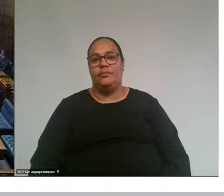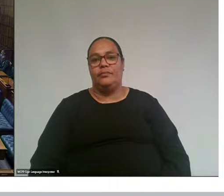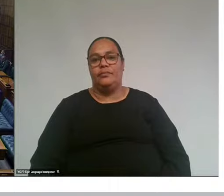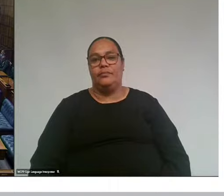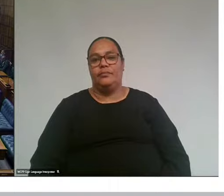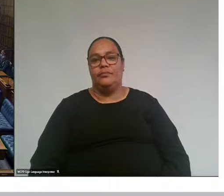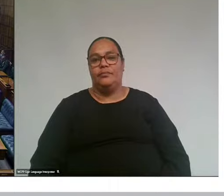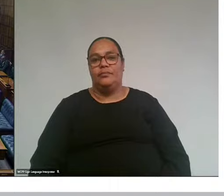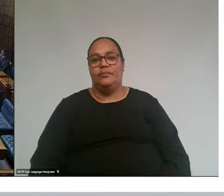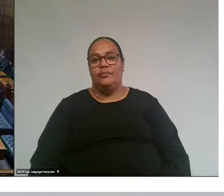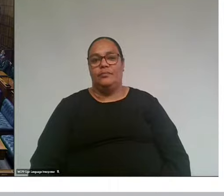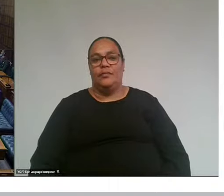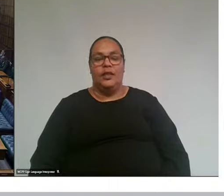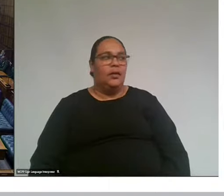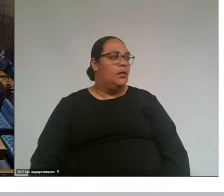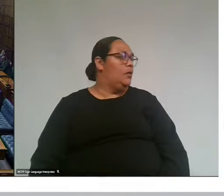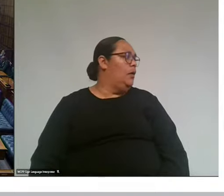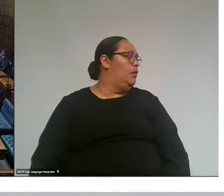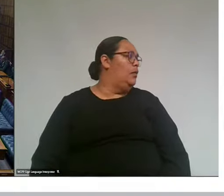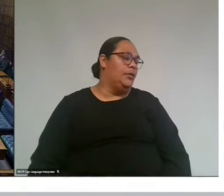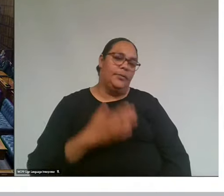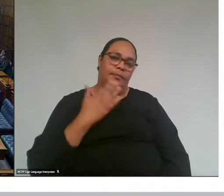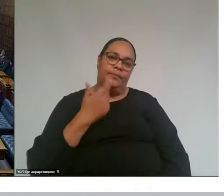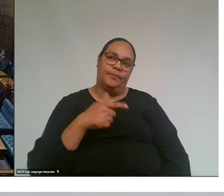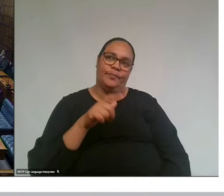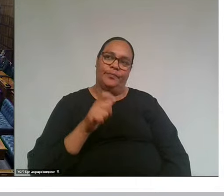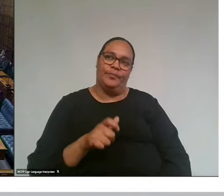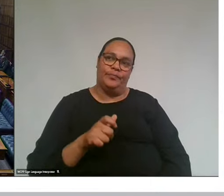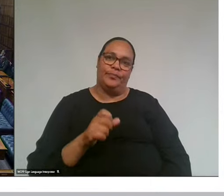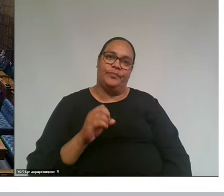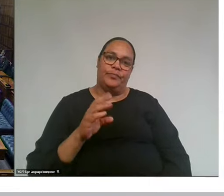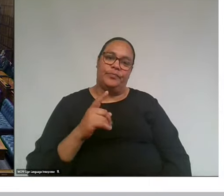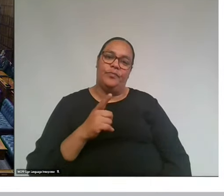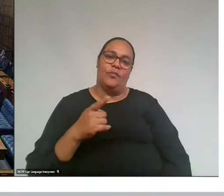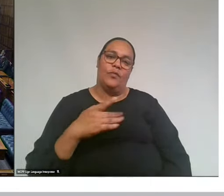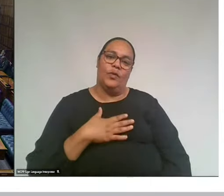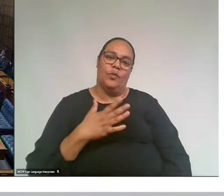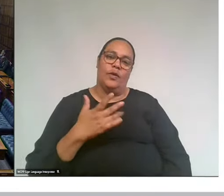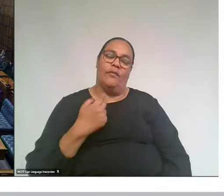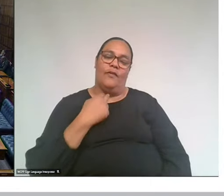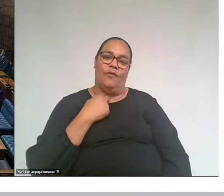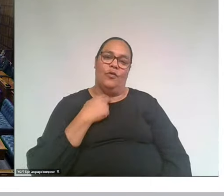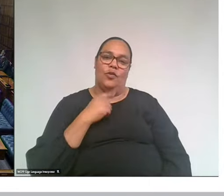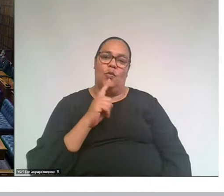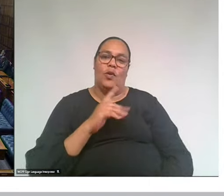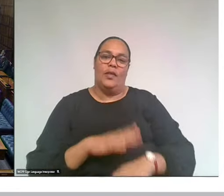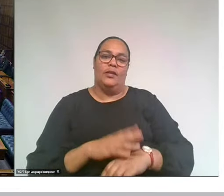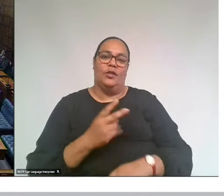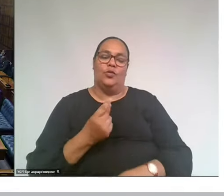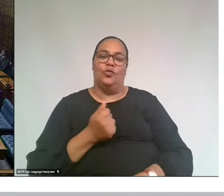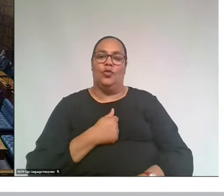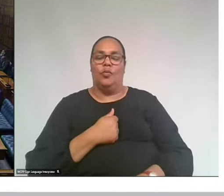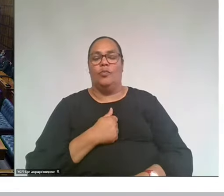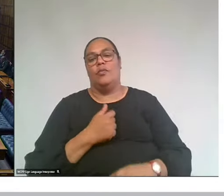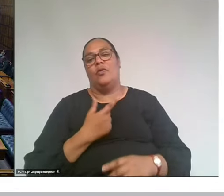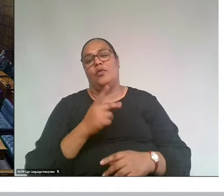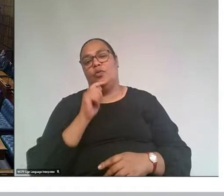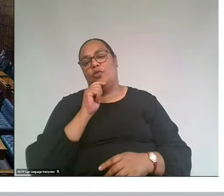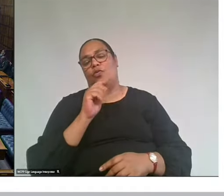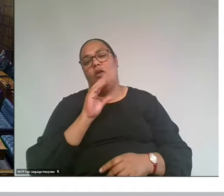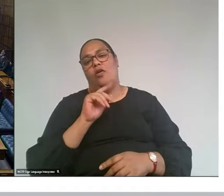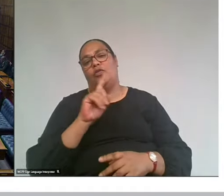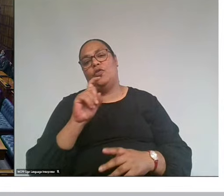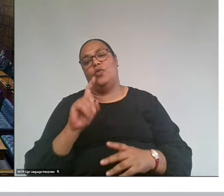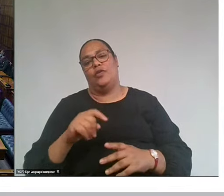cont thank you chair chair um as you would appreciate unfortunately the time was too limited to really ask all the